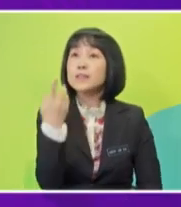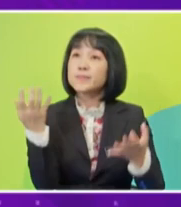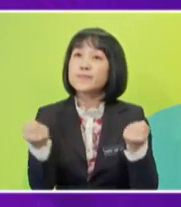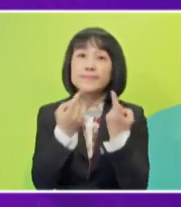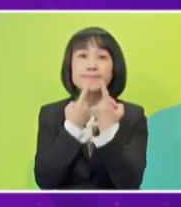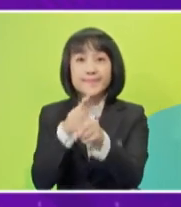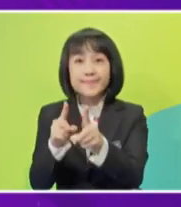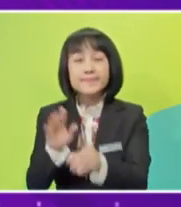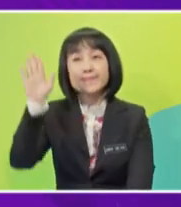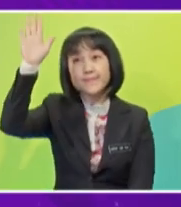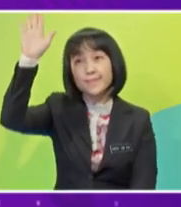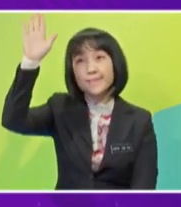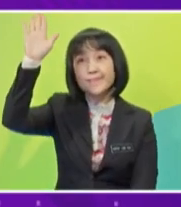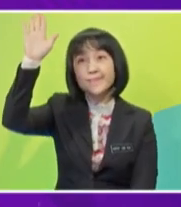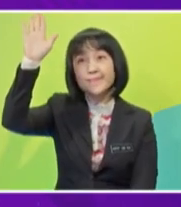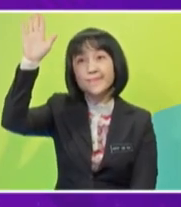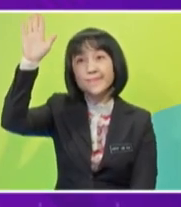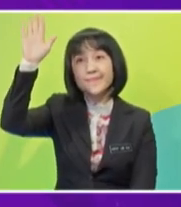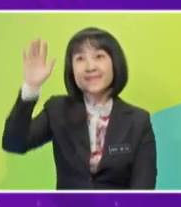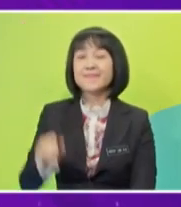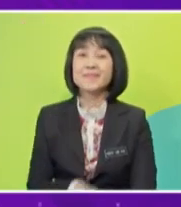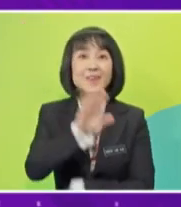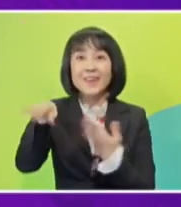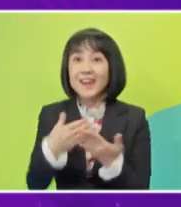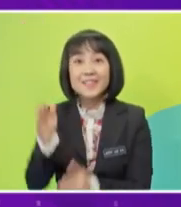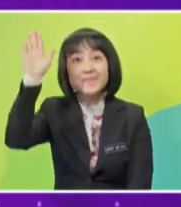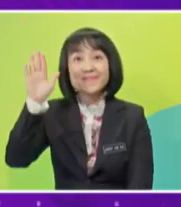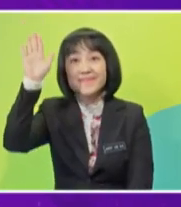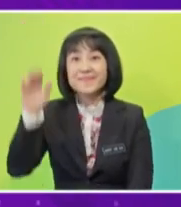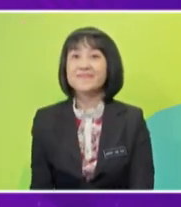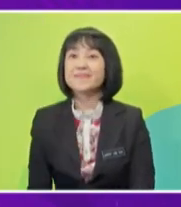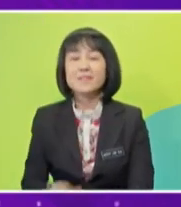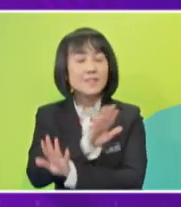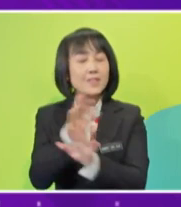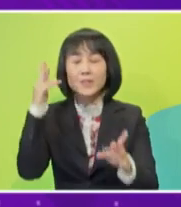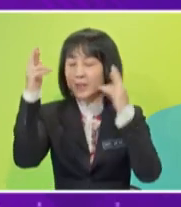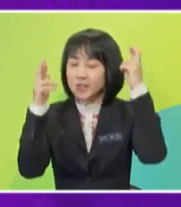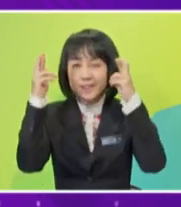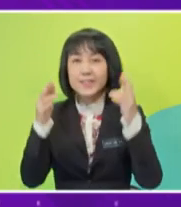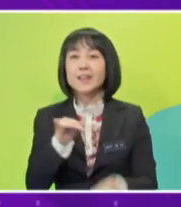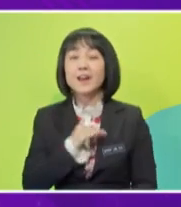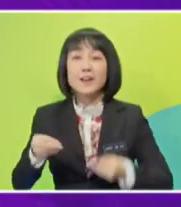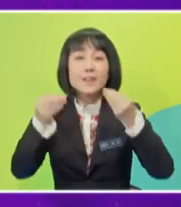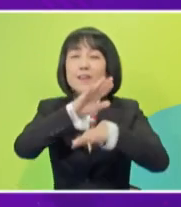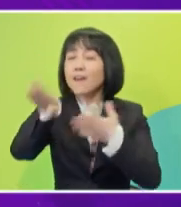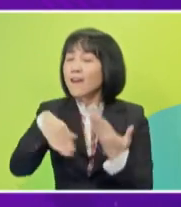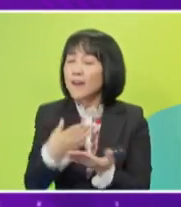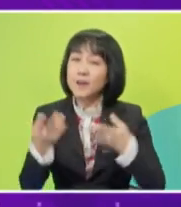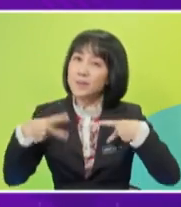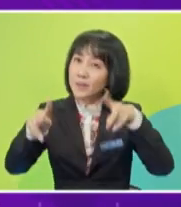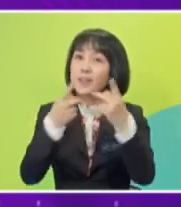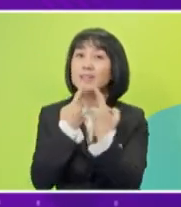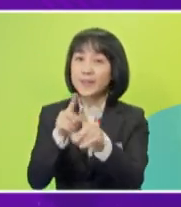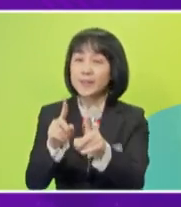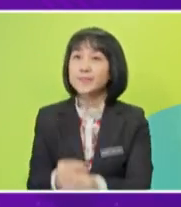one? You can raise your hand. Looks like everyone okay. is raising yeah, hand. Wow. Mm. Don't worry, I'll give all of you a chance. Maybe I'll go with Yunling first. Yes,